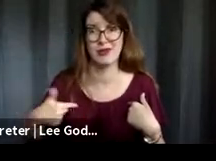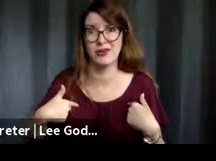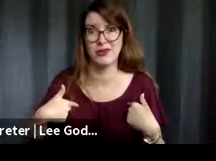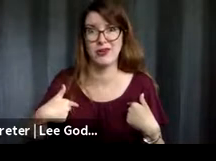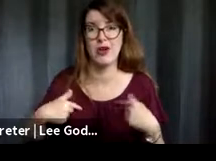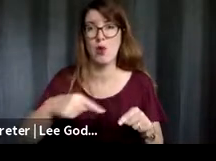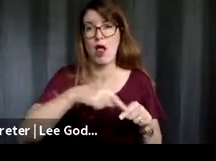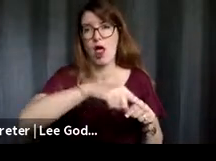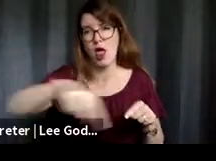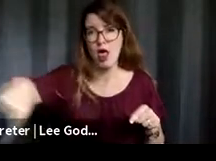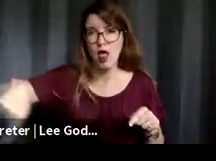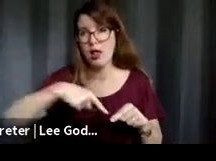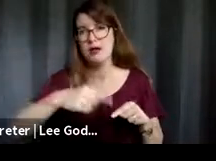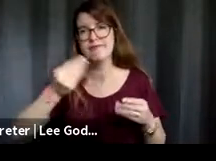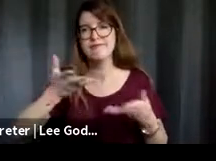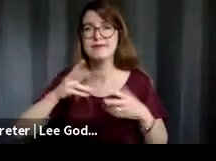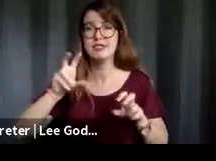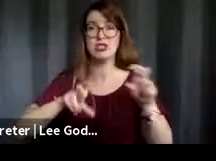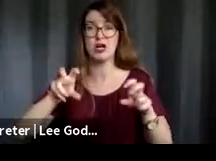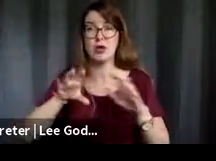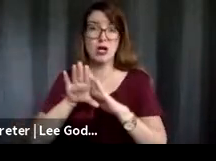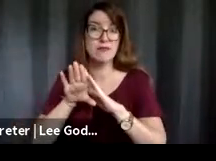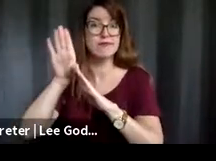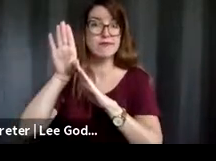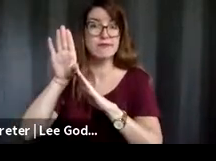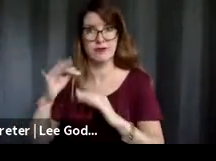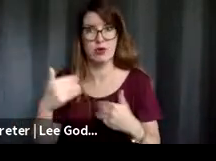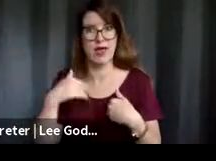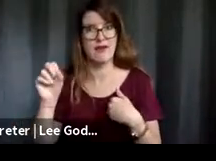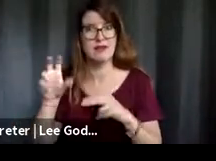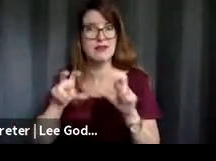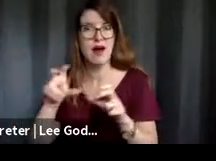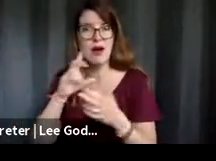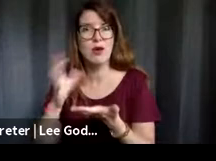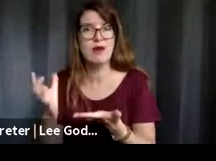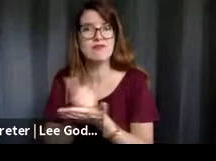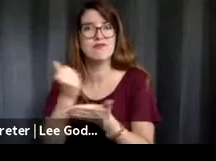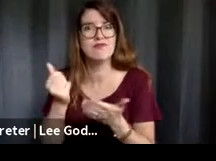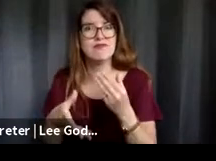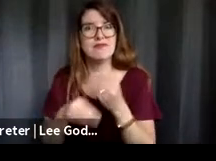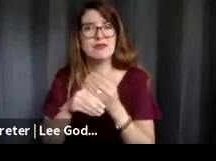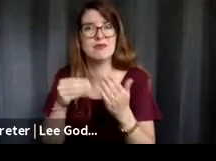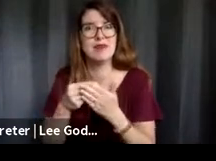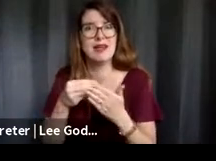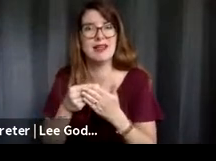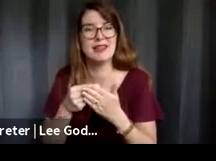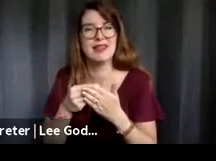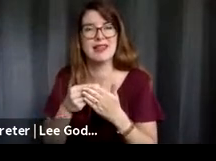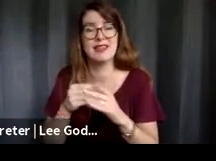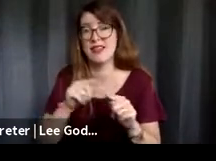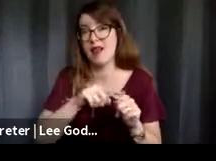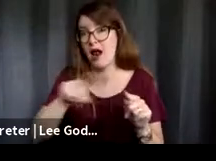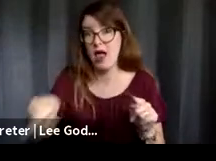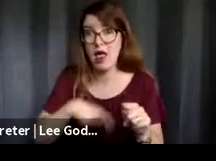One round, it'll say the stock market's up, and if you hold shares of stock, you get to collect extra money on payday. The next